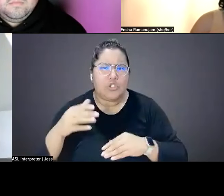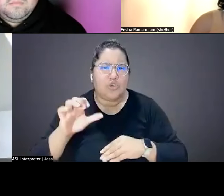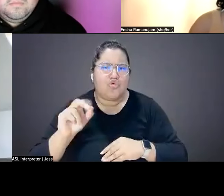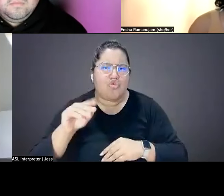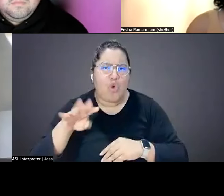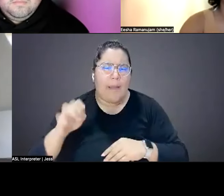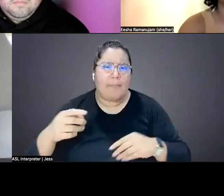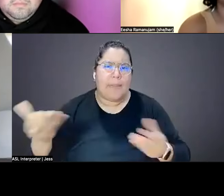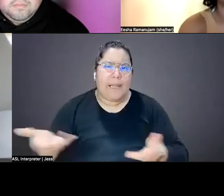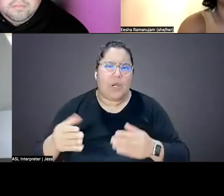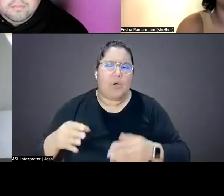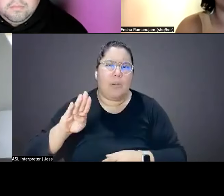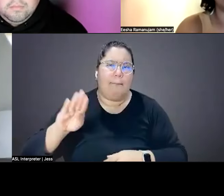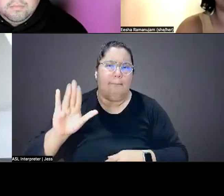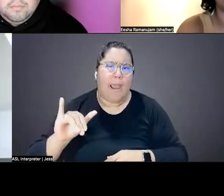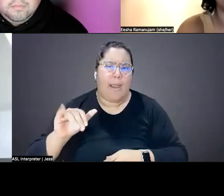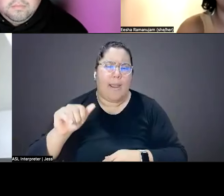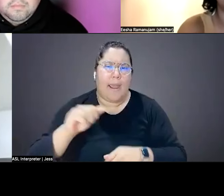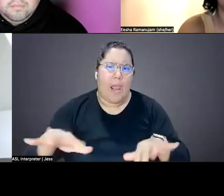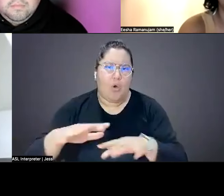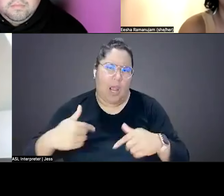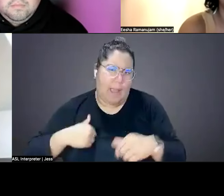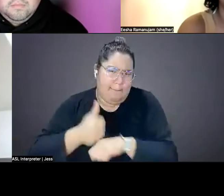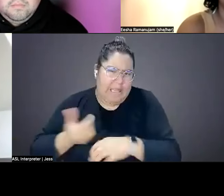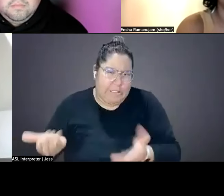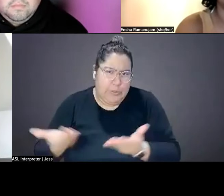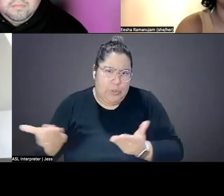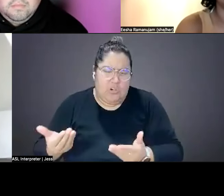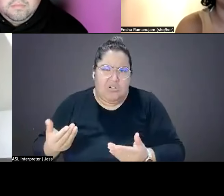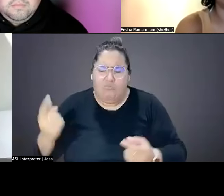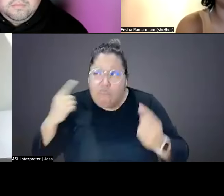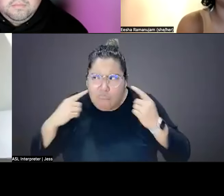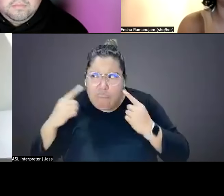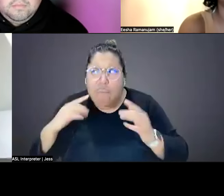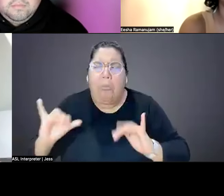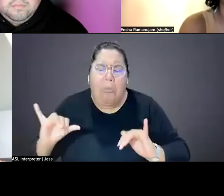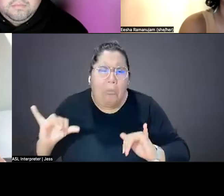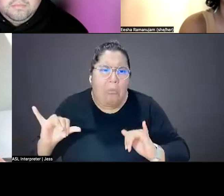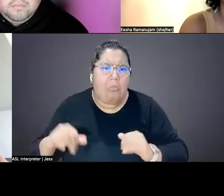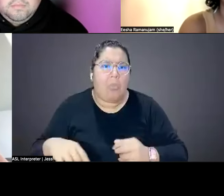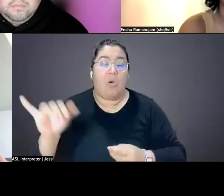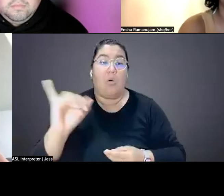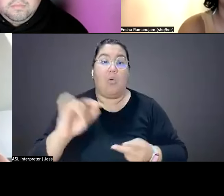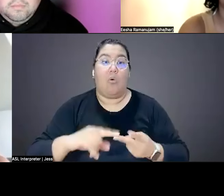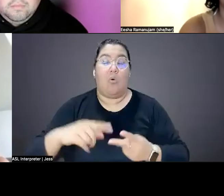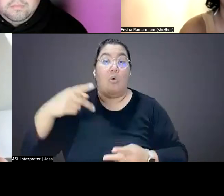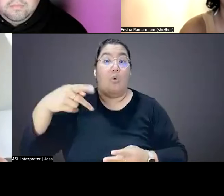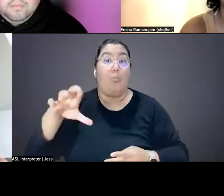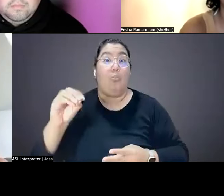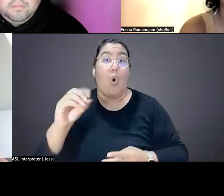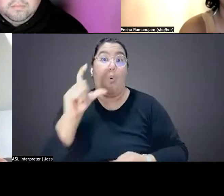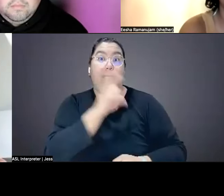I'm based, you know, hearing the kind of like pro-policing